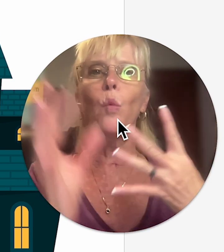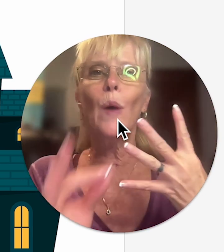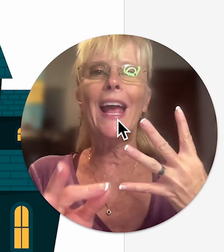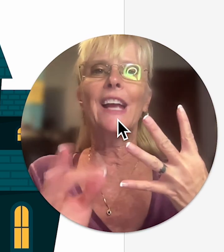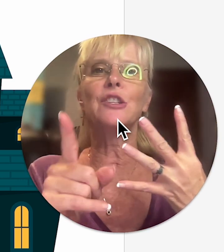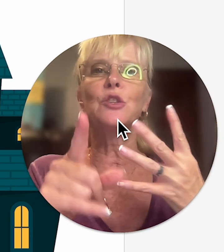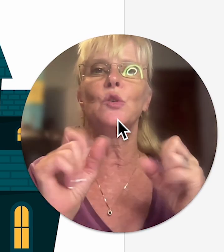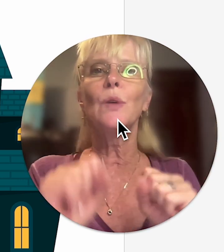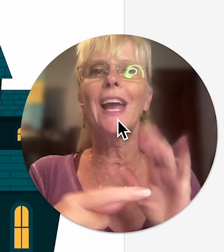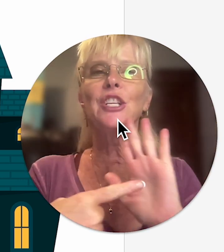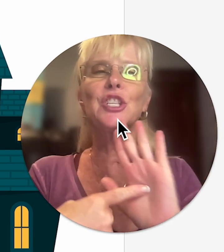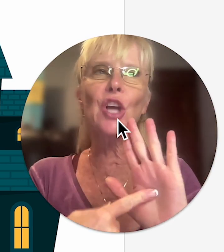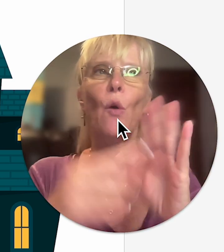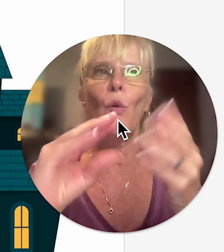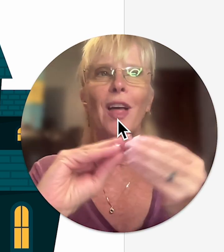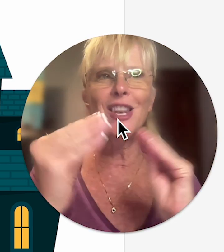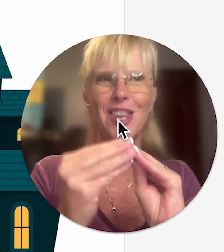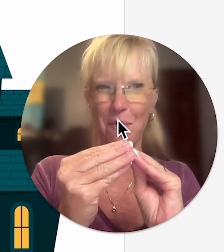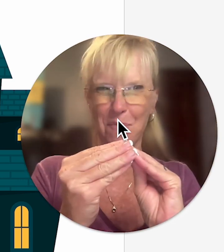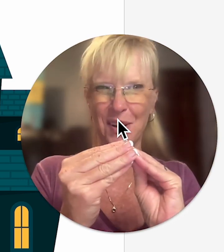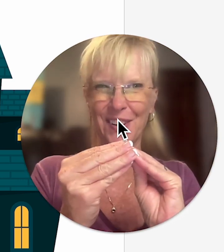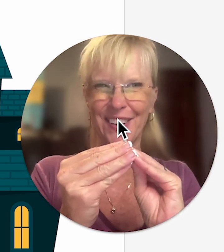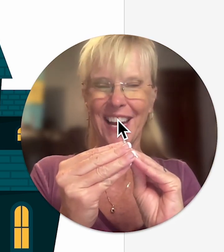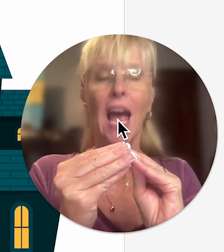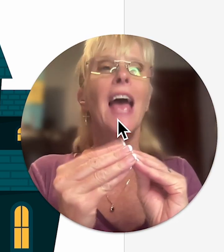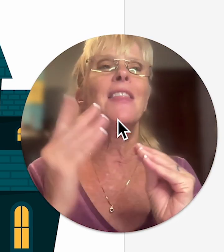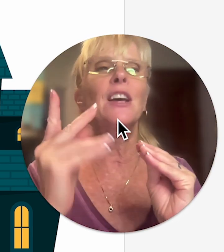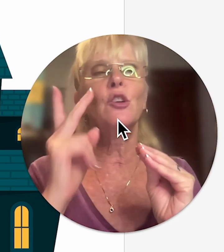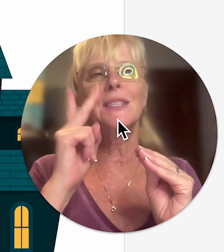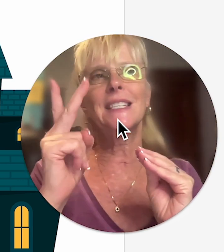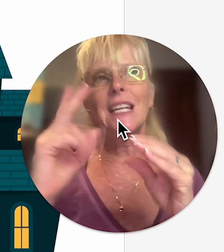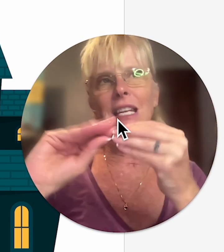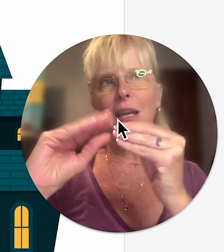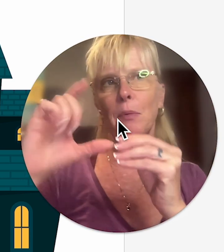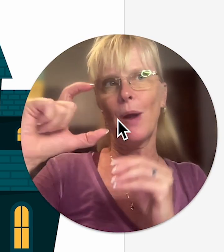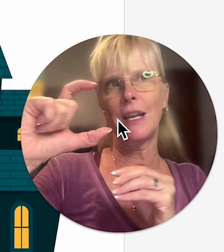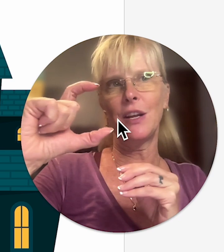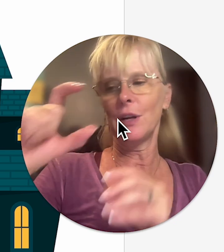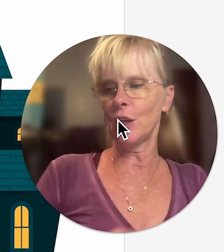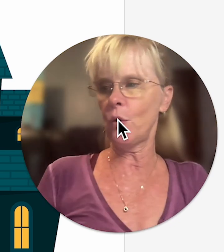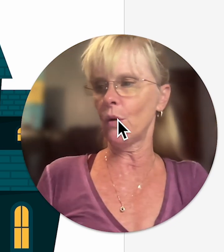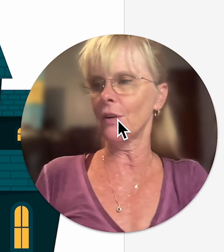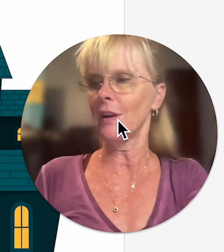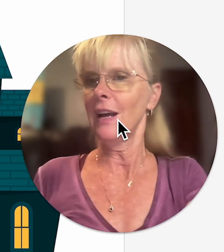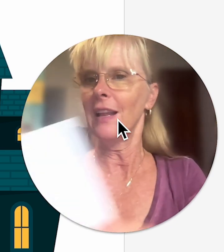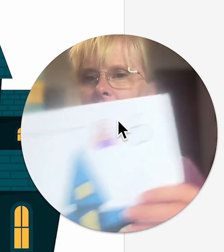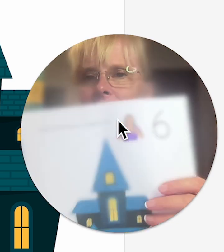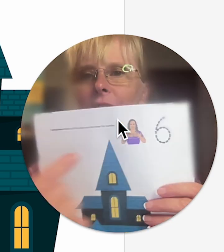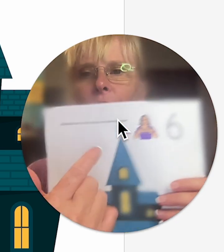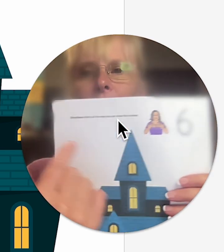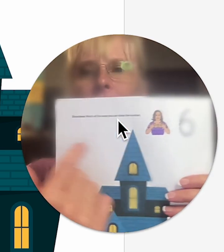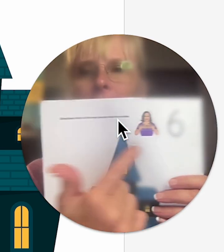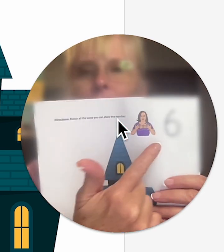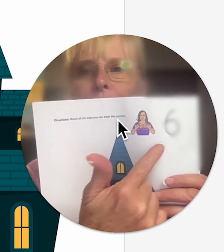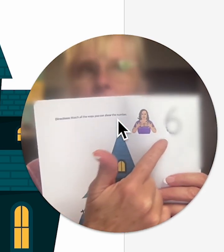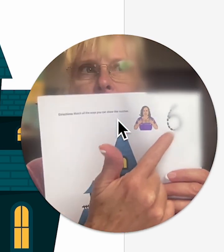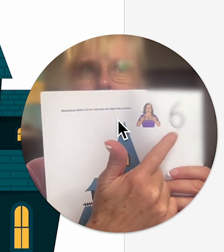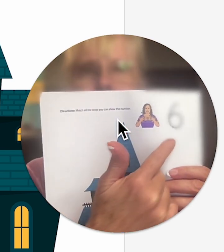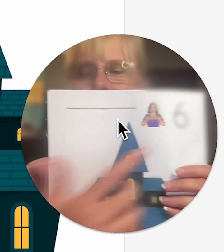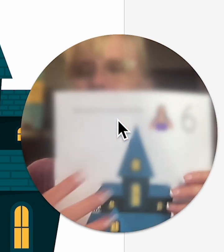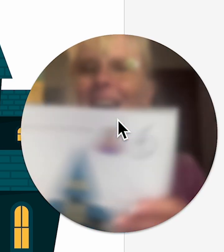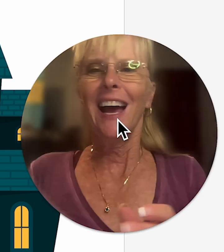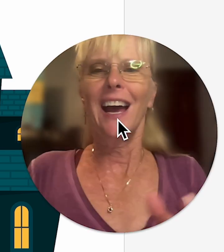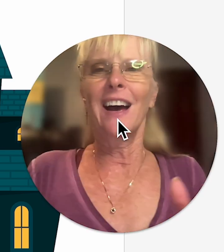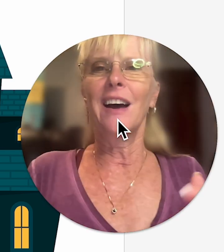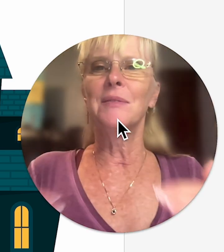the ways you can show the number. And then you'll see the number right here in the corner, like this right here.